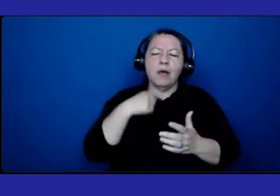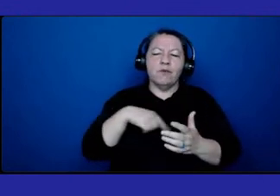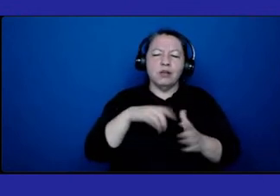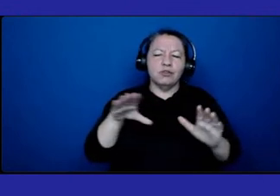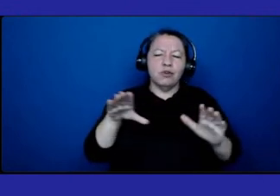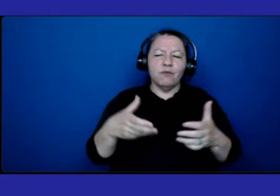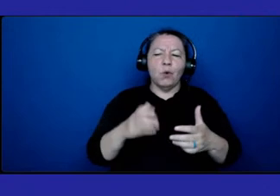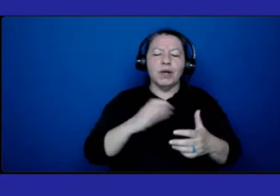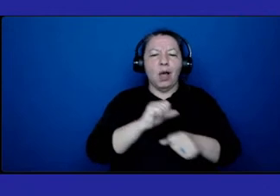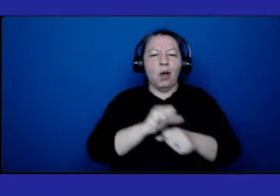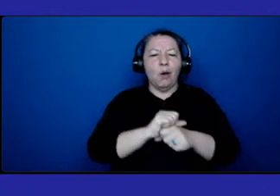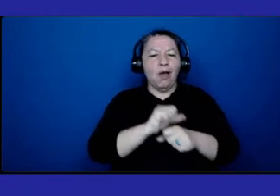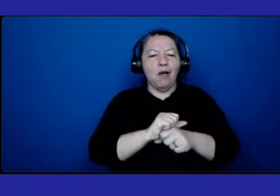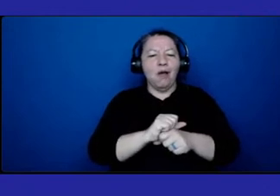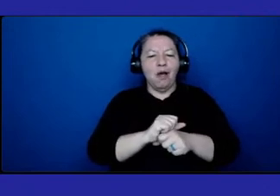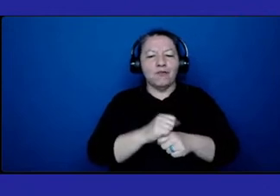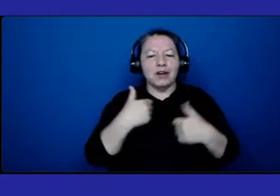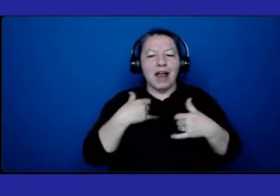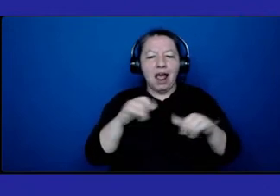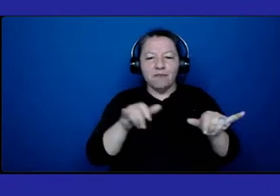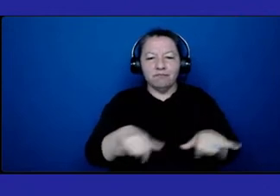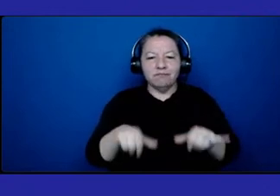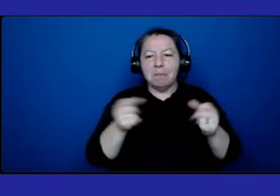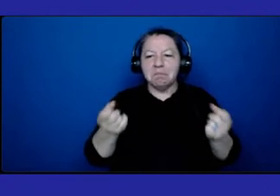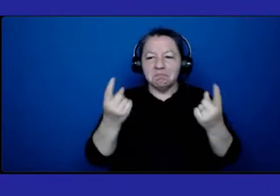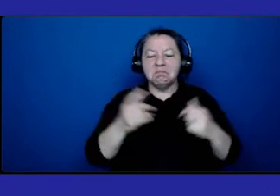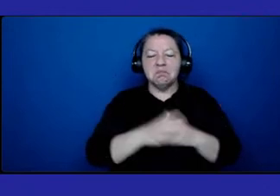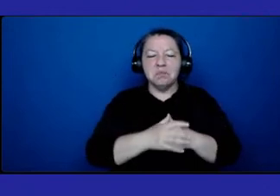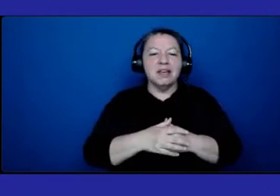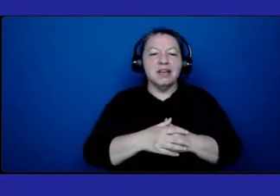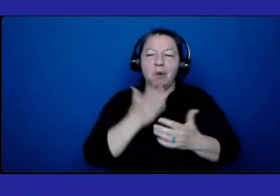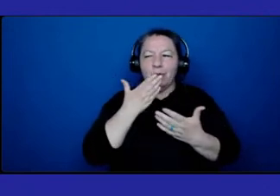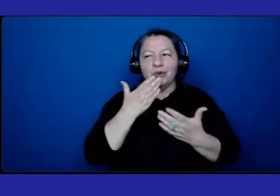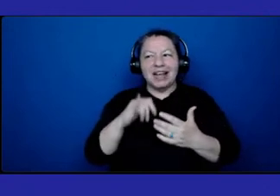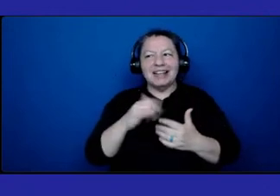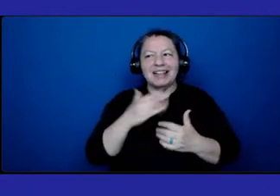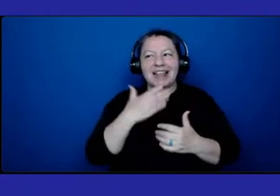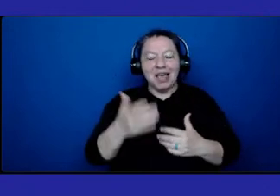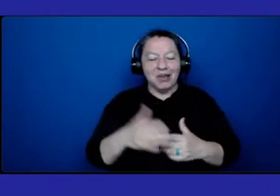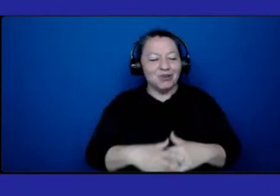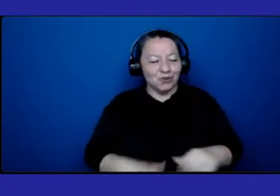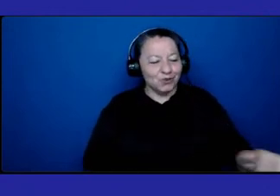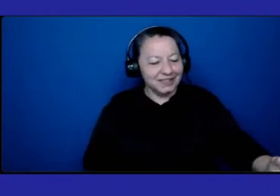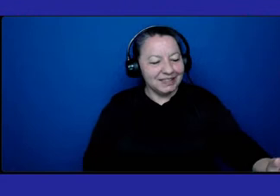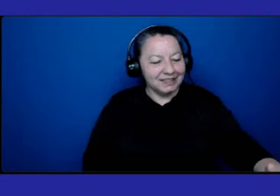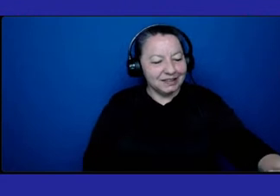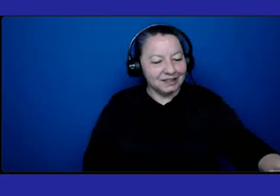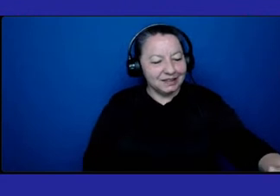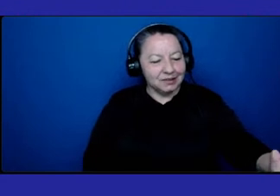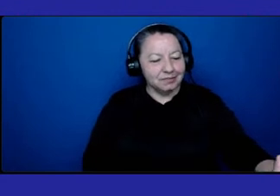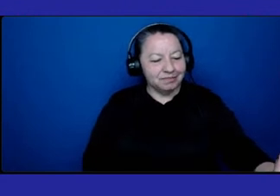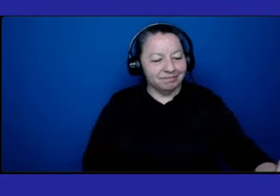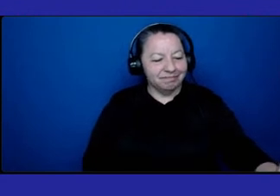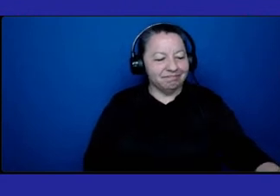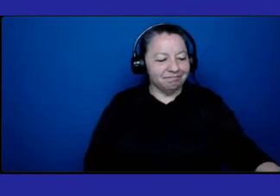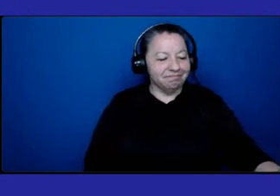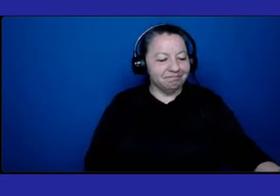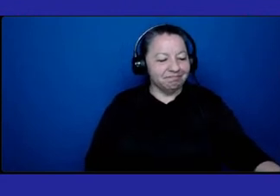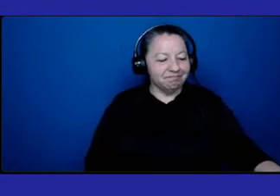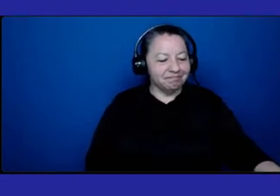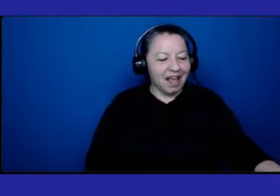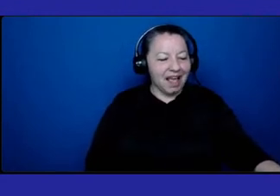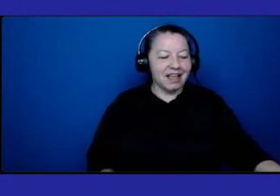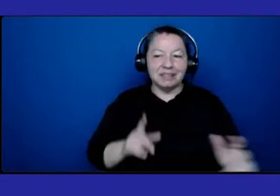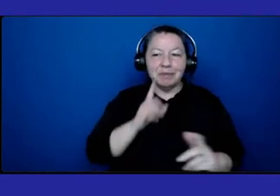same page. But we appreciate that. It's been pretty good for the past 5 years, but more to come for